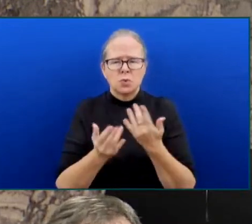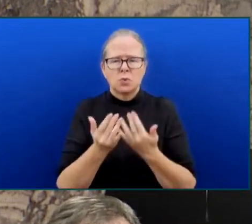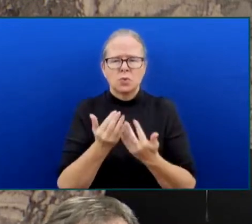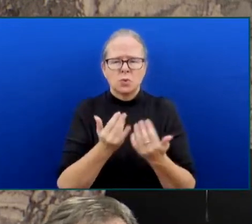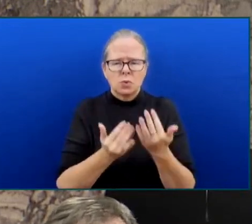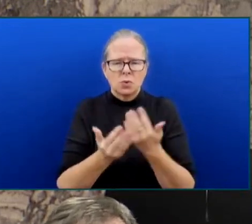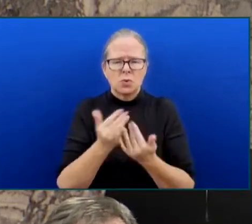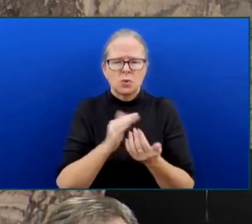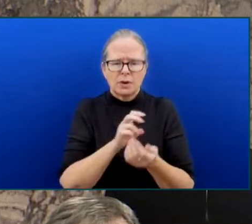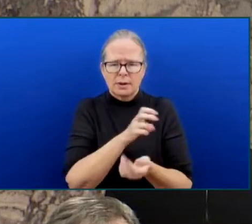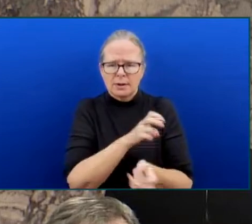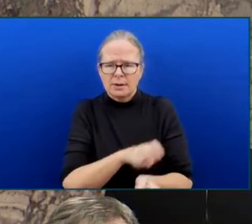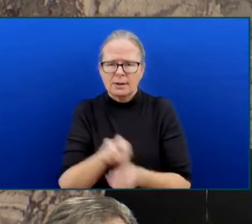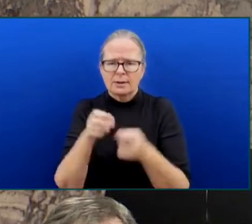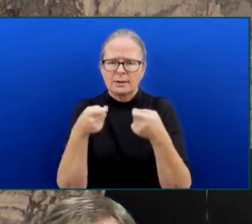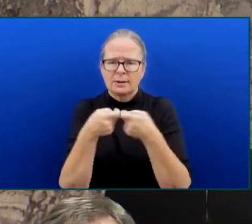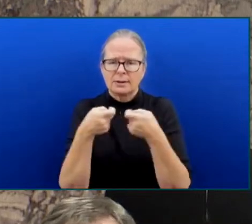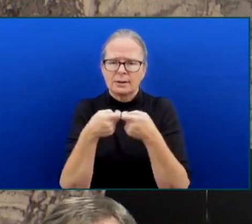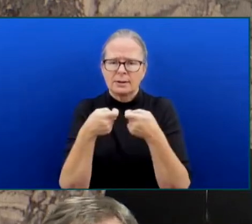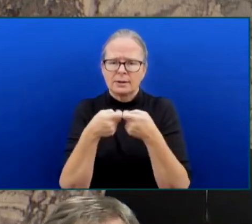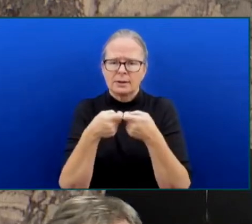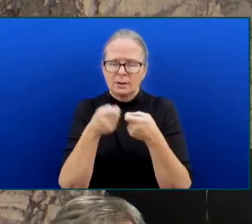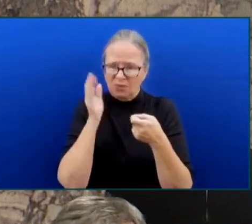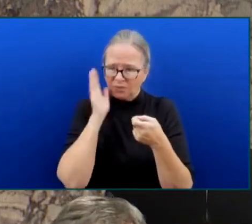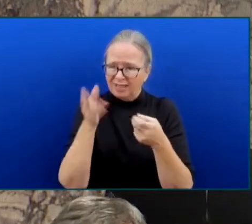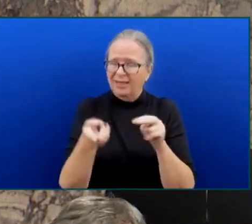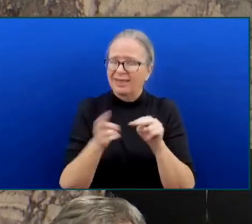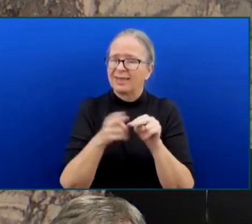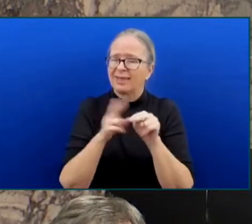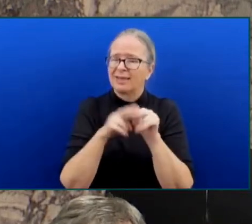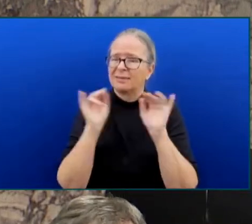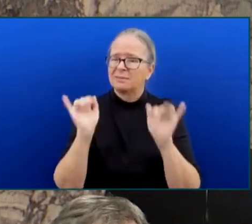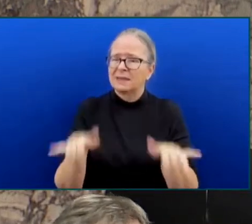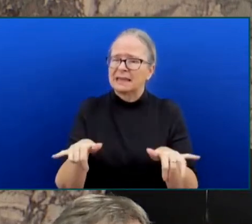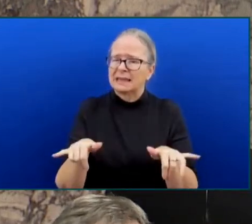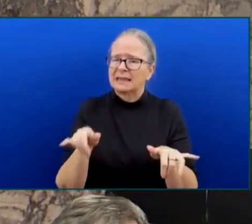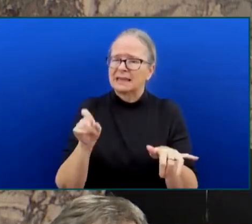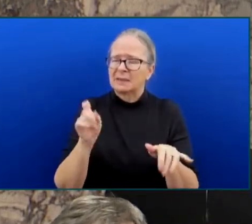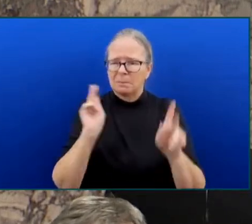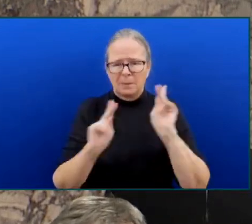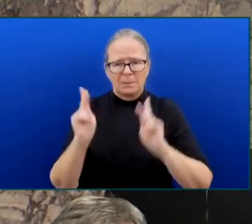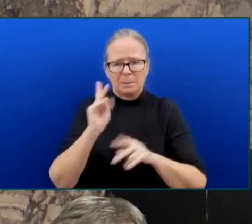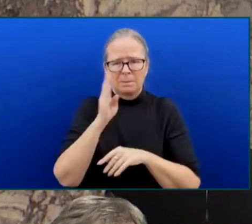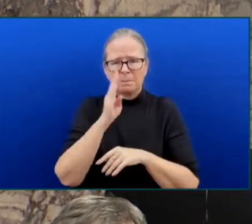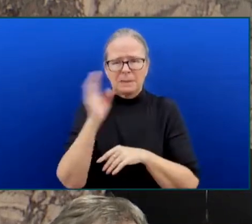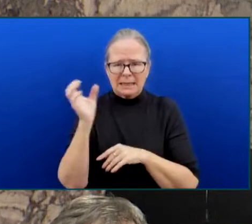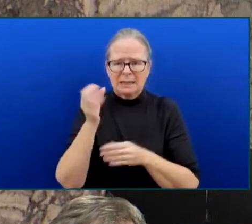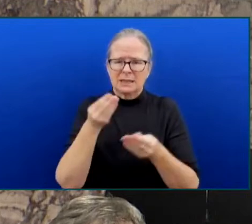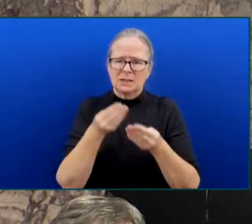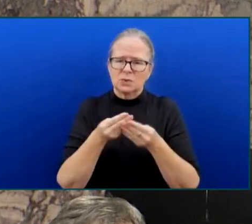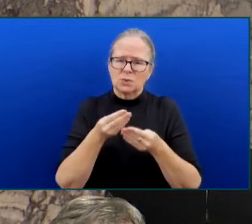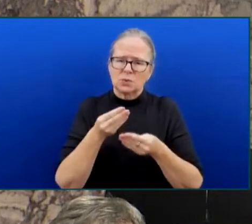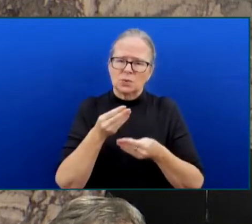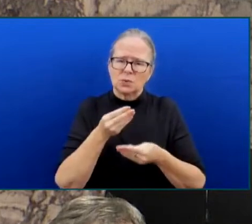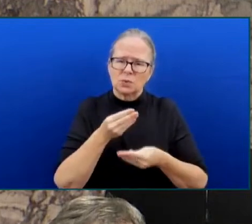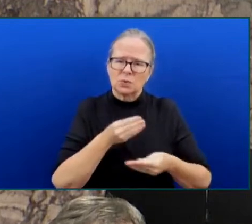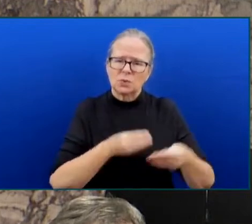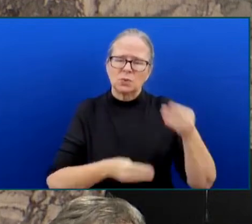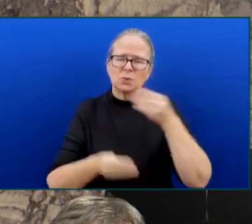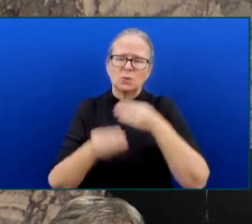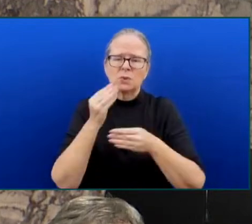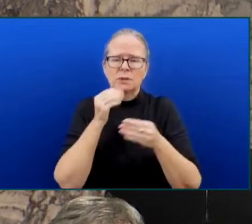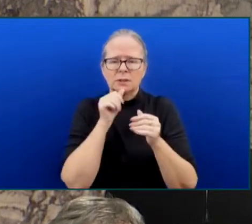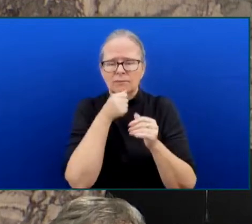it. In the meantime, British Columbians are suffering through the worst affordability crisis in